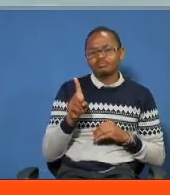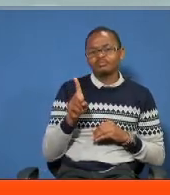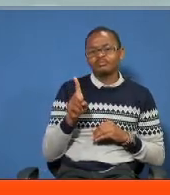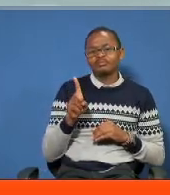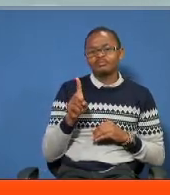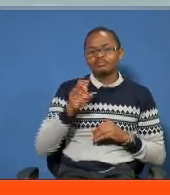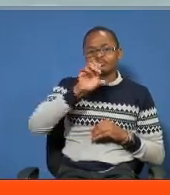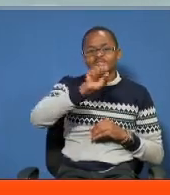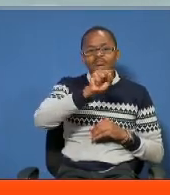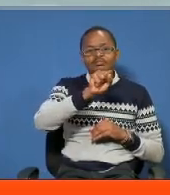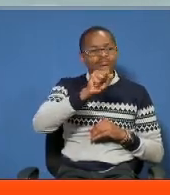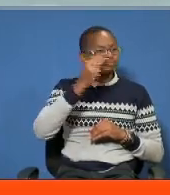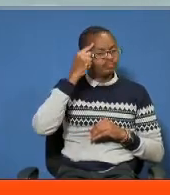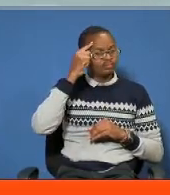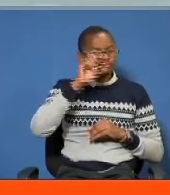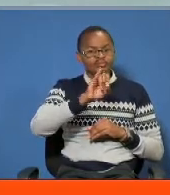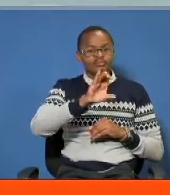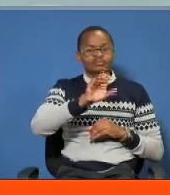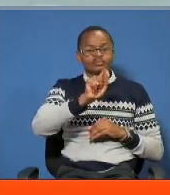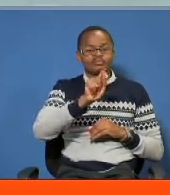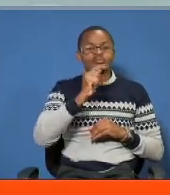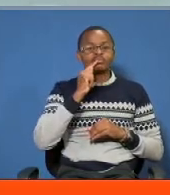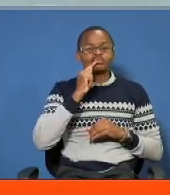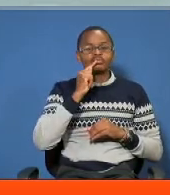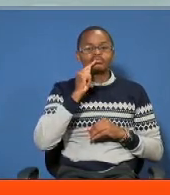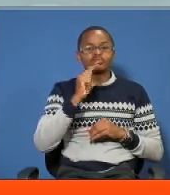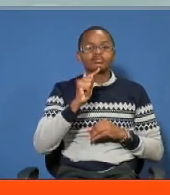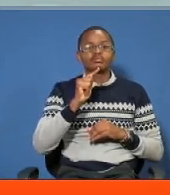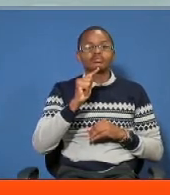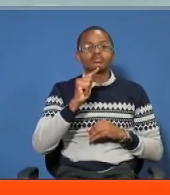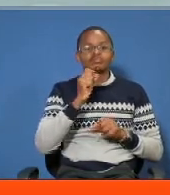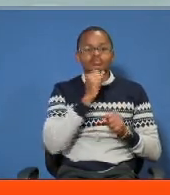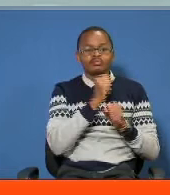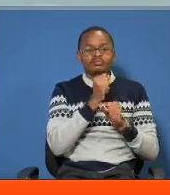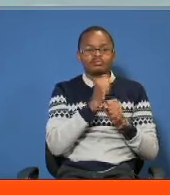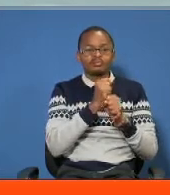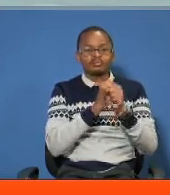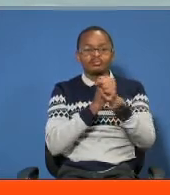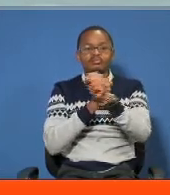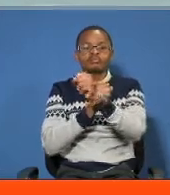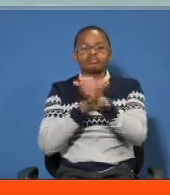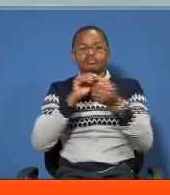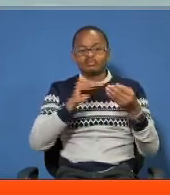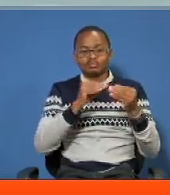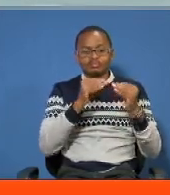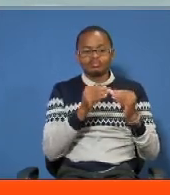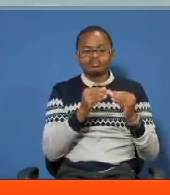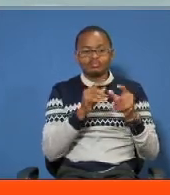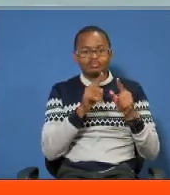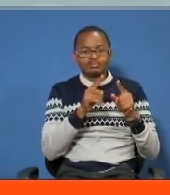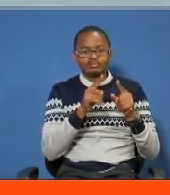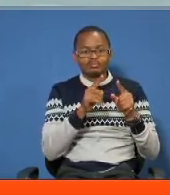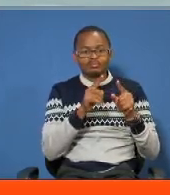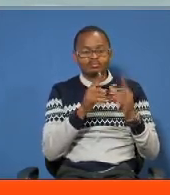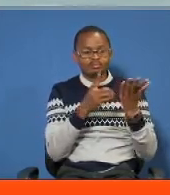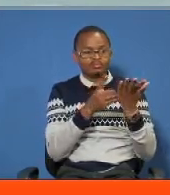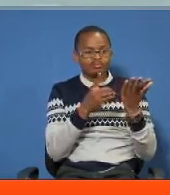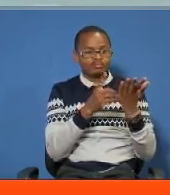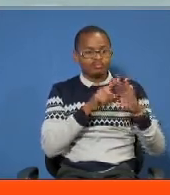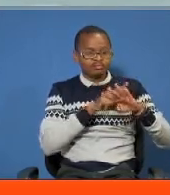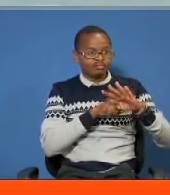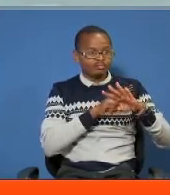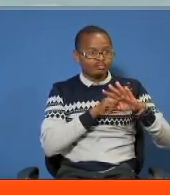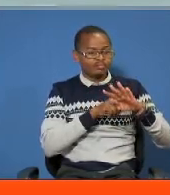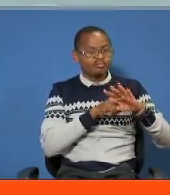seen the Cabinet Secretary for ICT, Joe Mucheru, say that they are working to support innovation, given that this is a digital